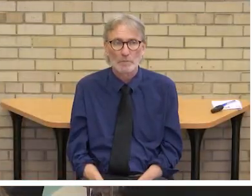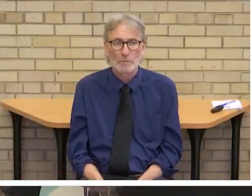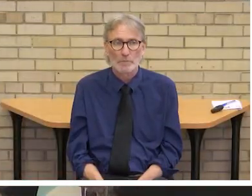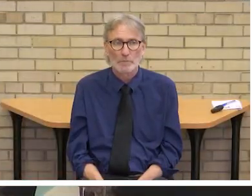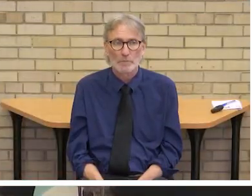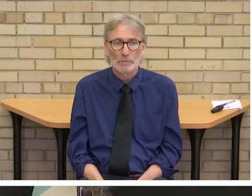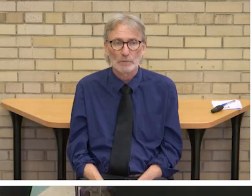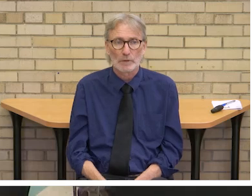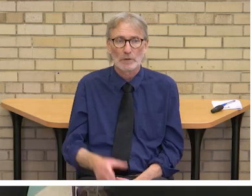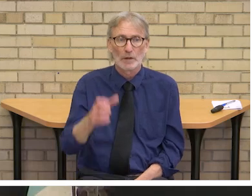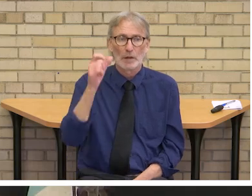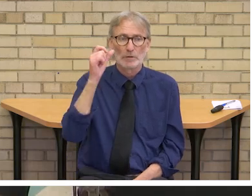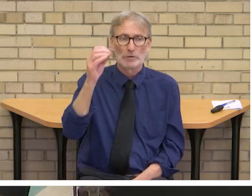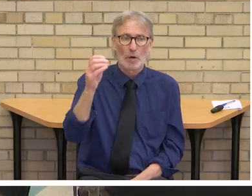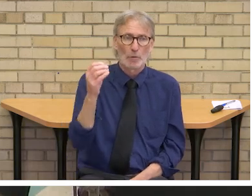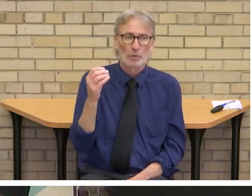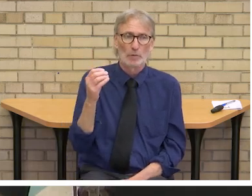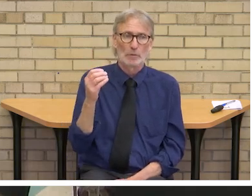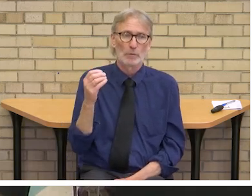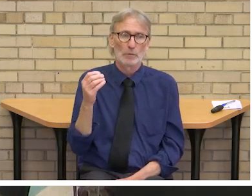So the